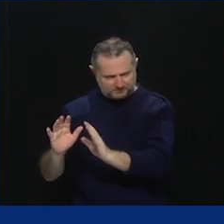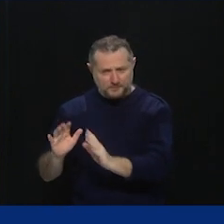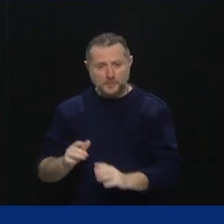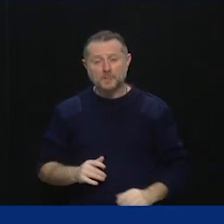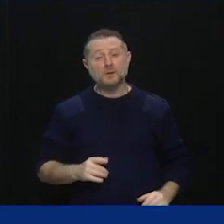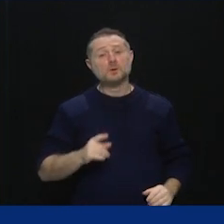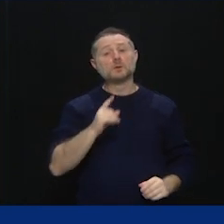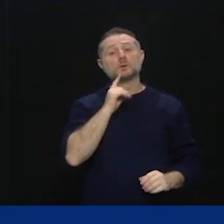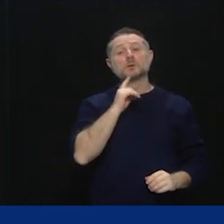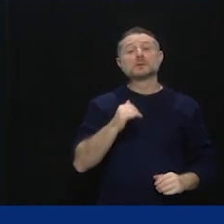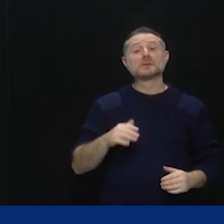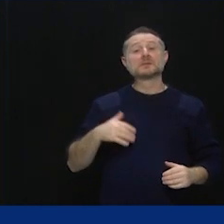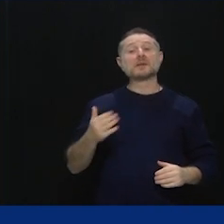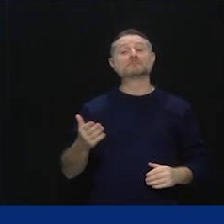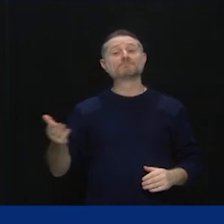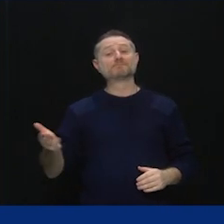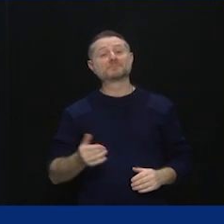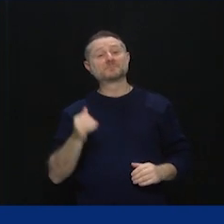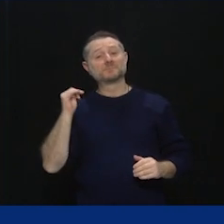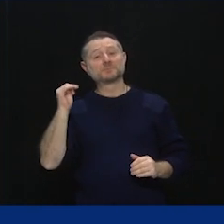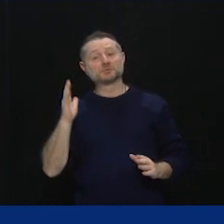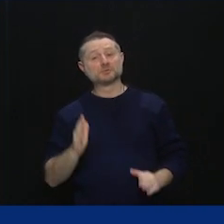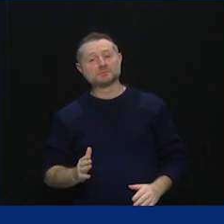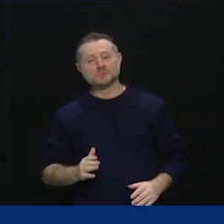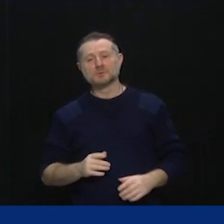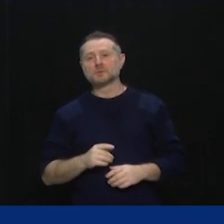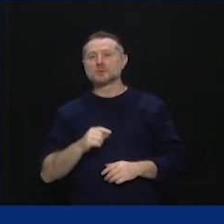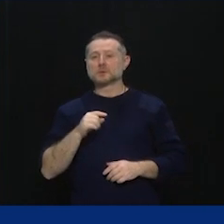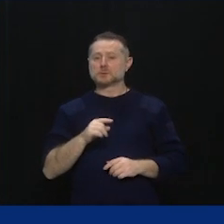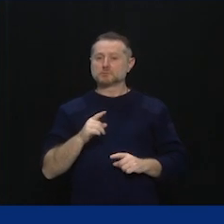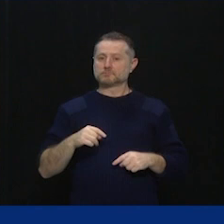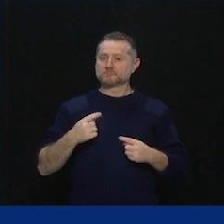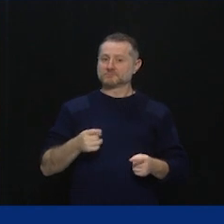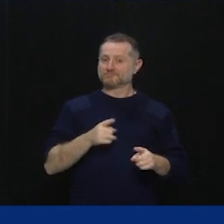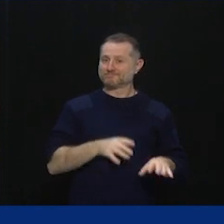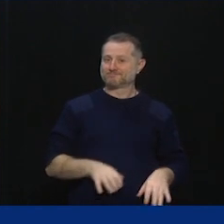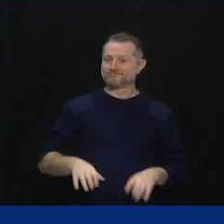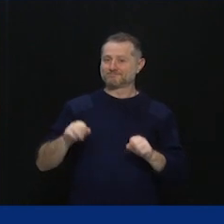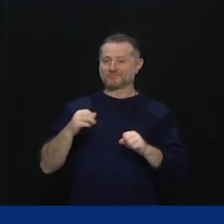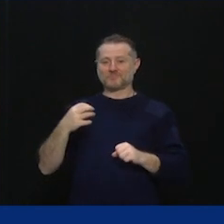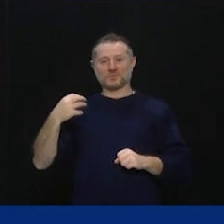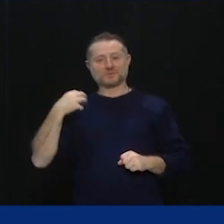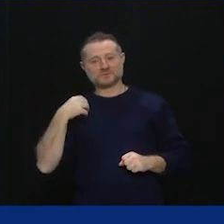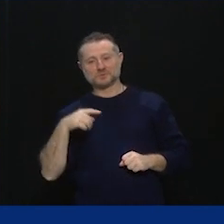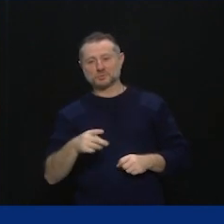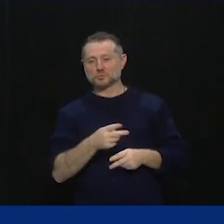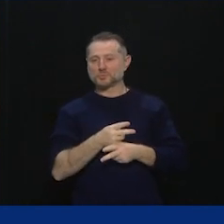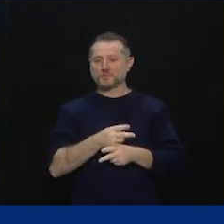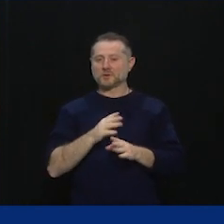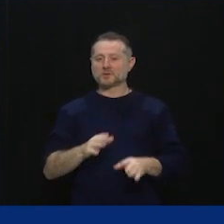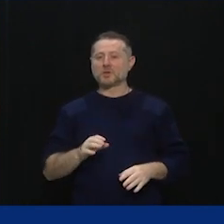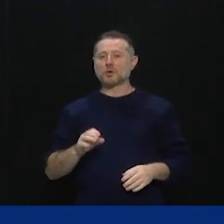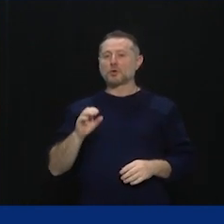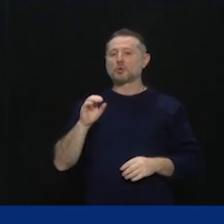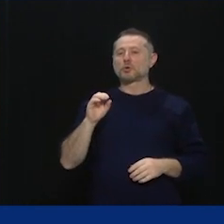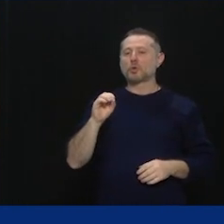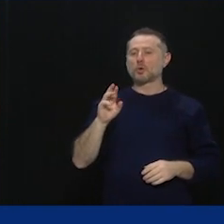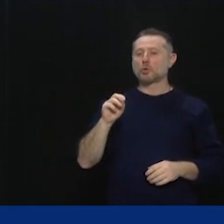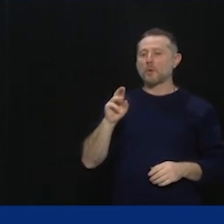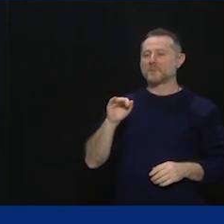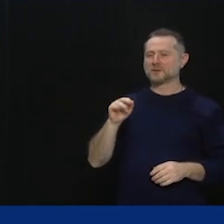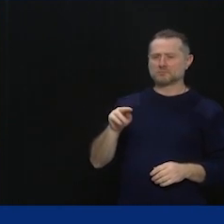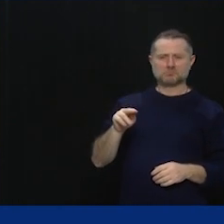office, Supervisor Ed Romaine, has been a fierce advocate for revitalization, economic development, particularly transit-oriented